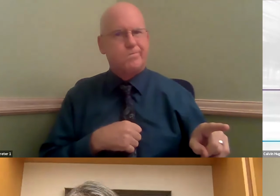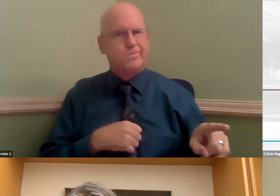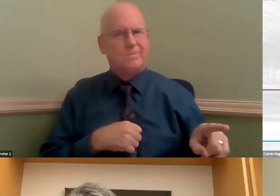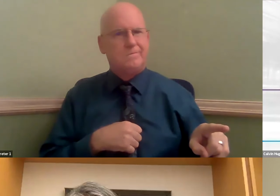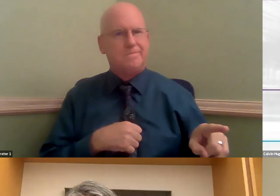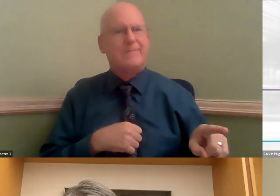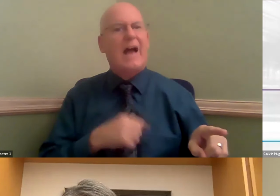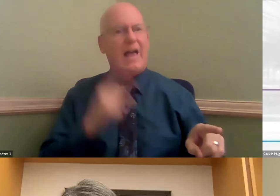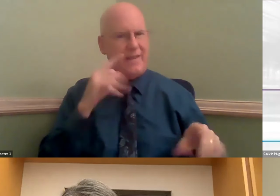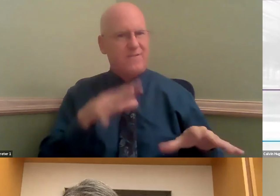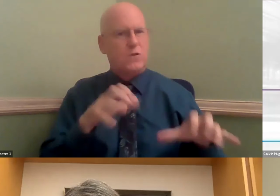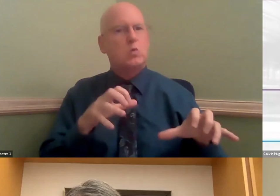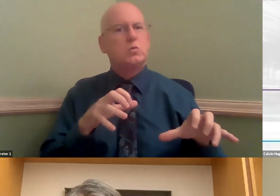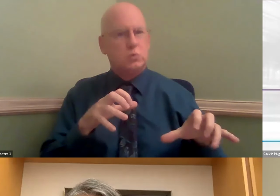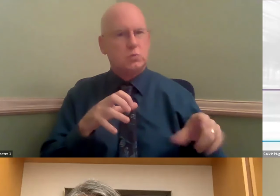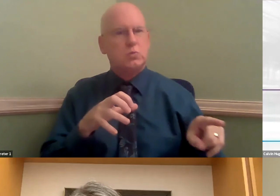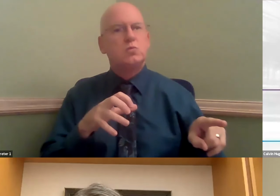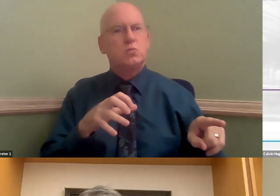I believe it did.